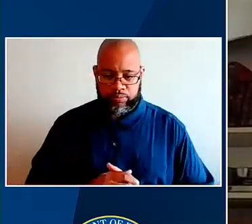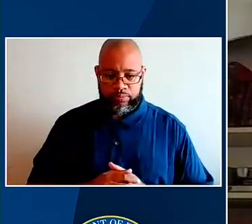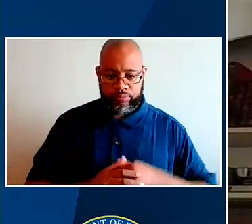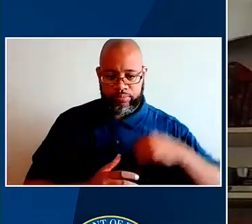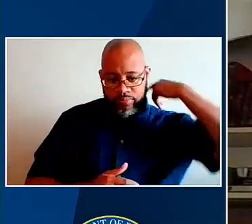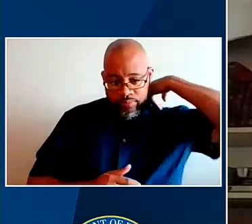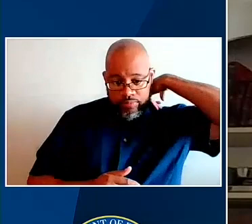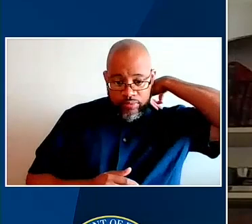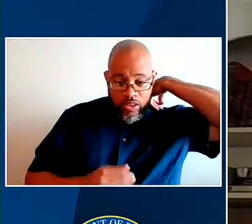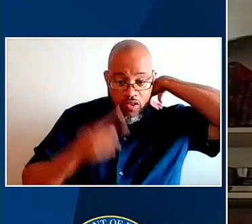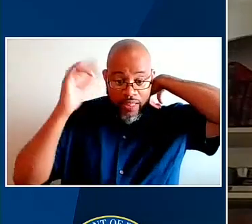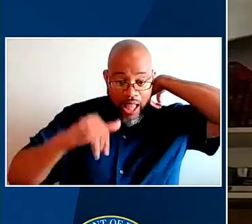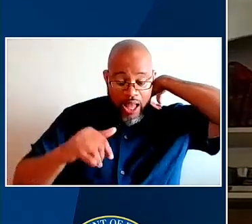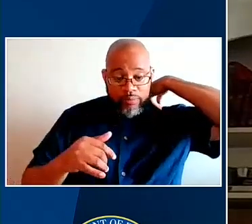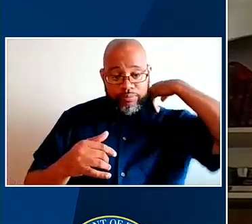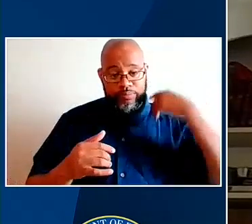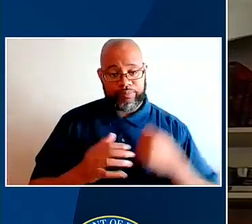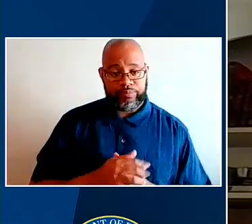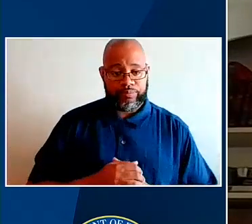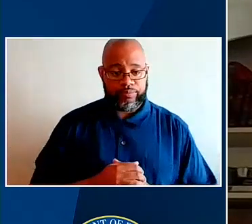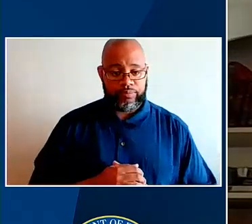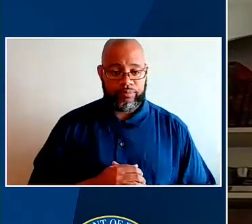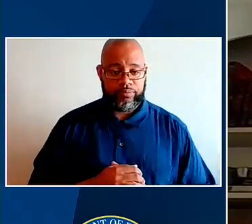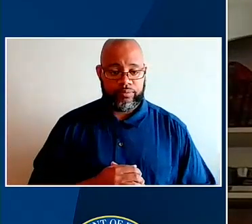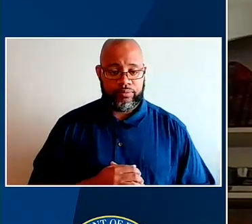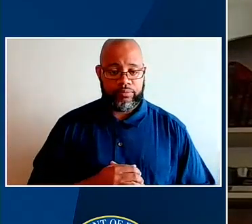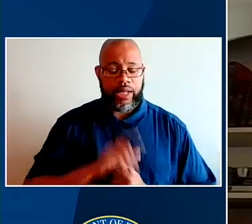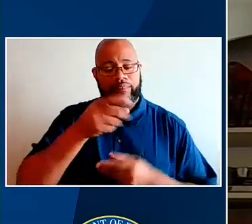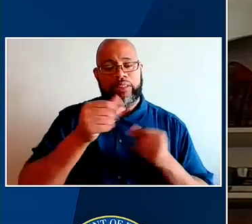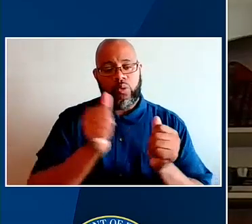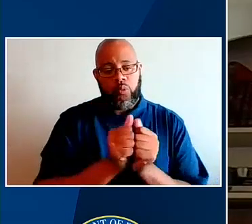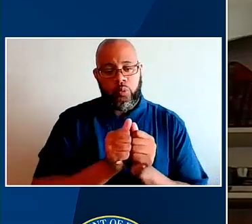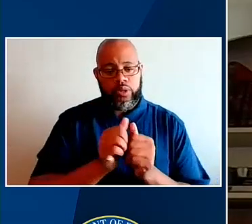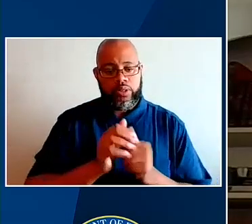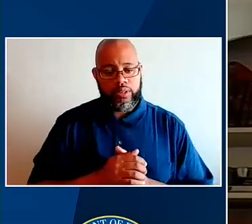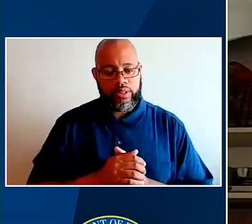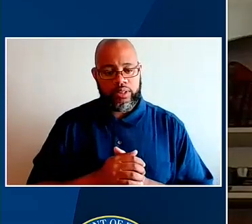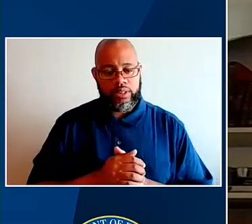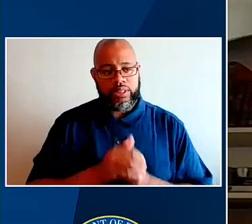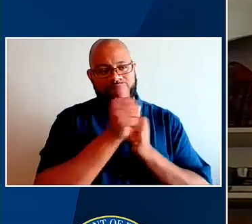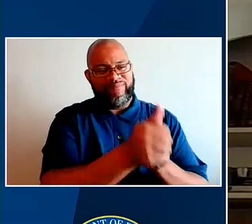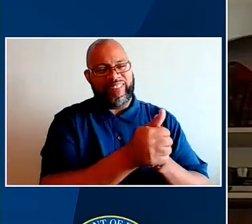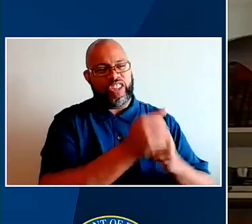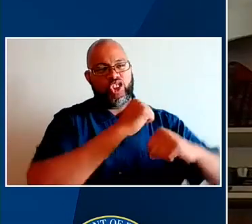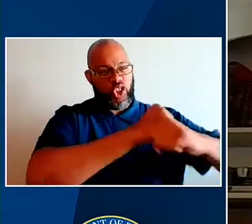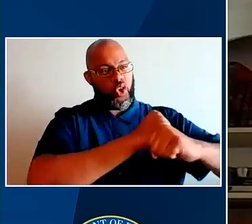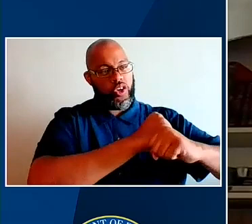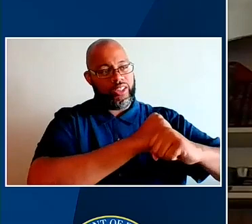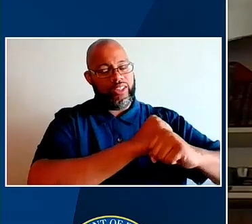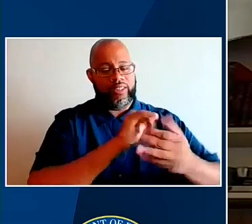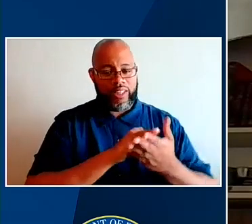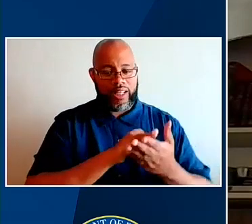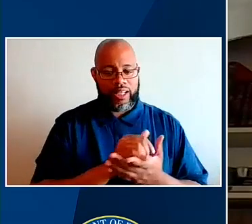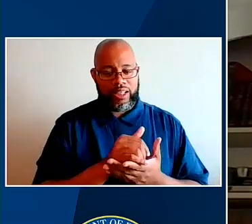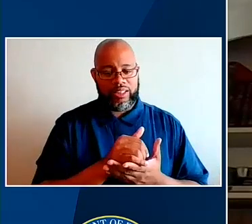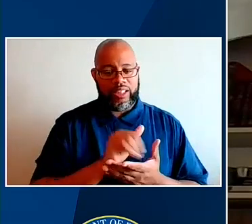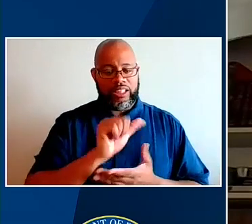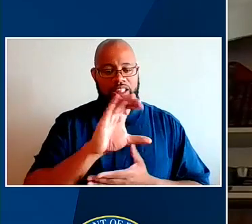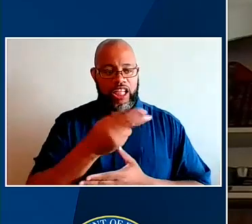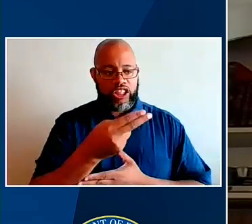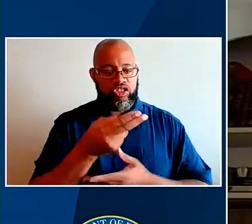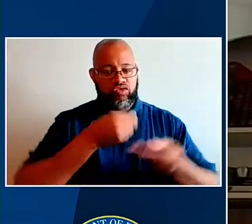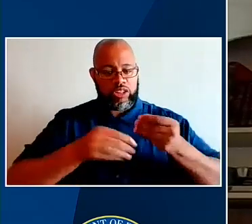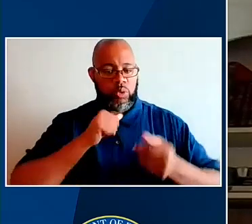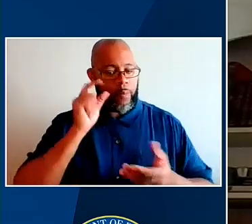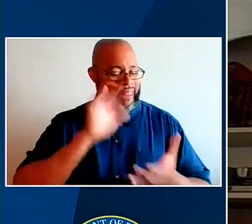Our reasons for that are that have to do with the inherent security of ACH transactions and the fact that we do not believe